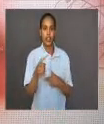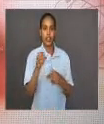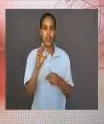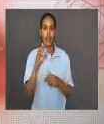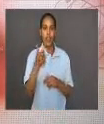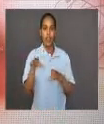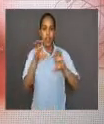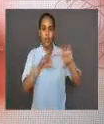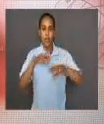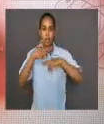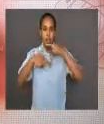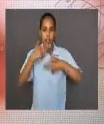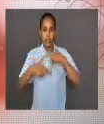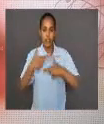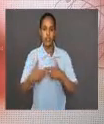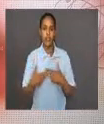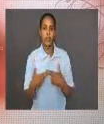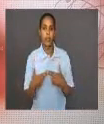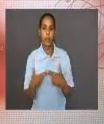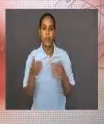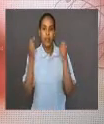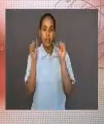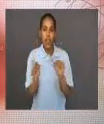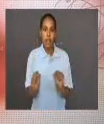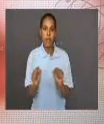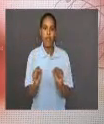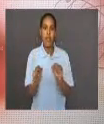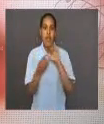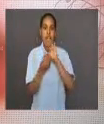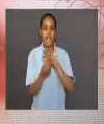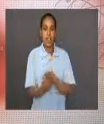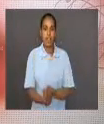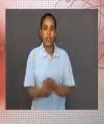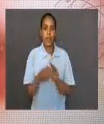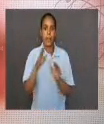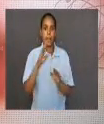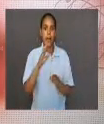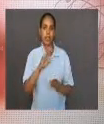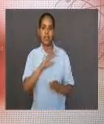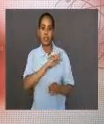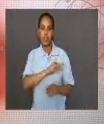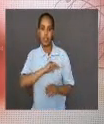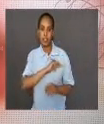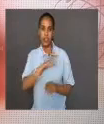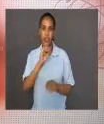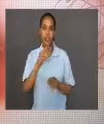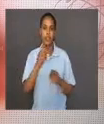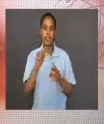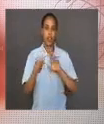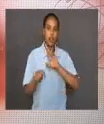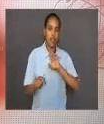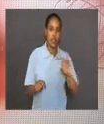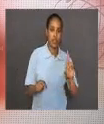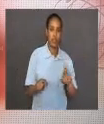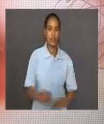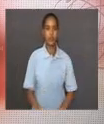a chemical reaction can be affected by the nature of the reactants.